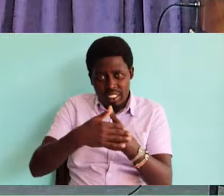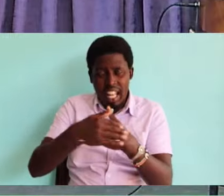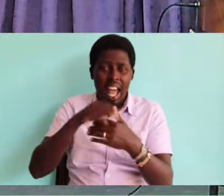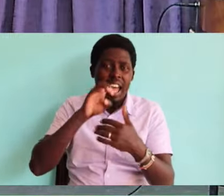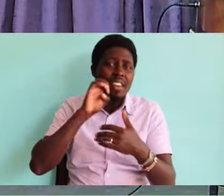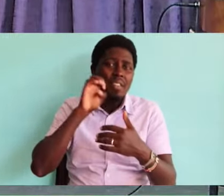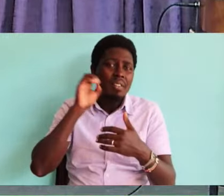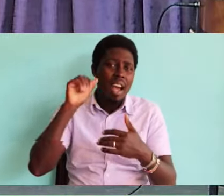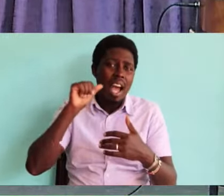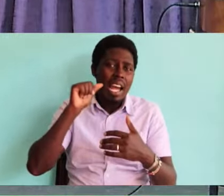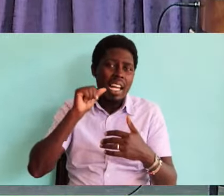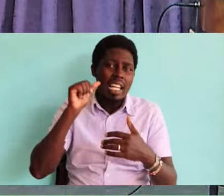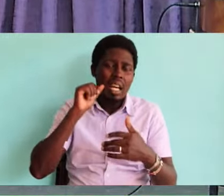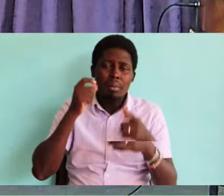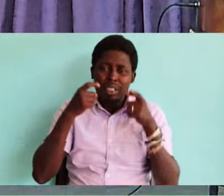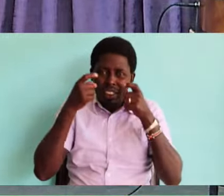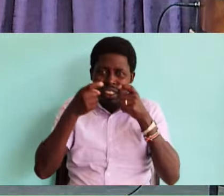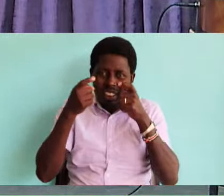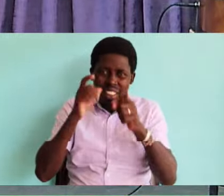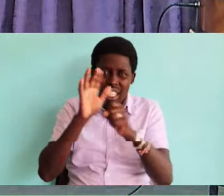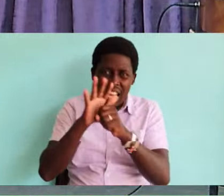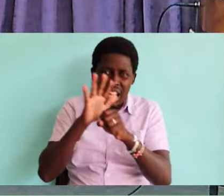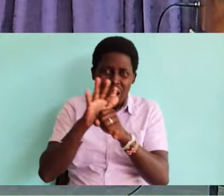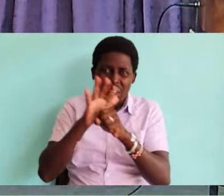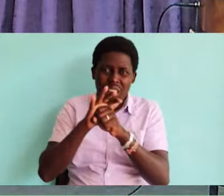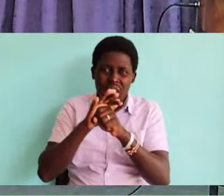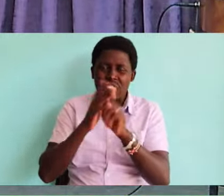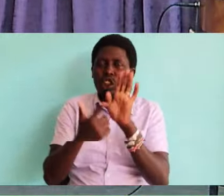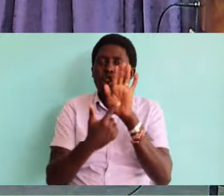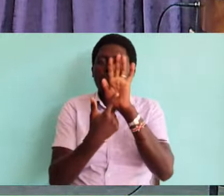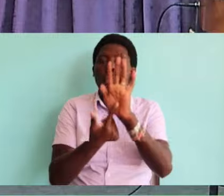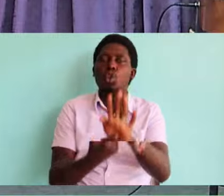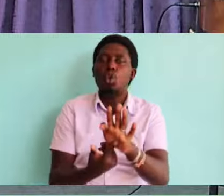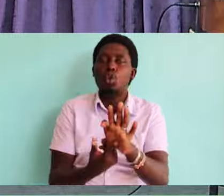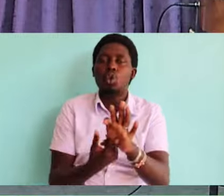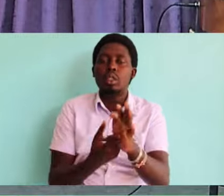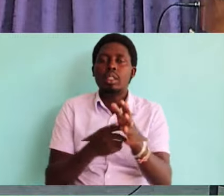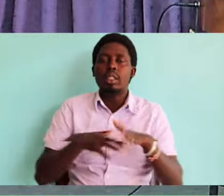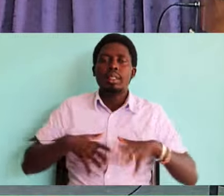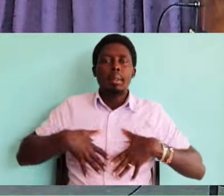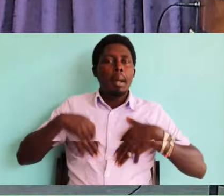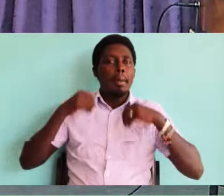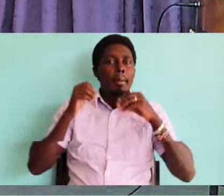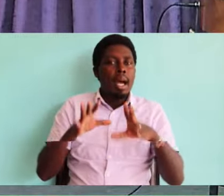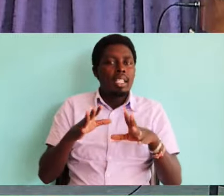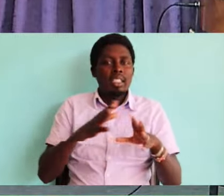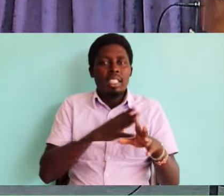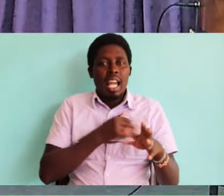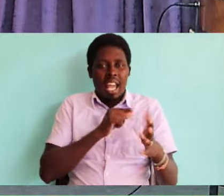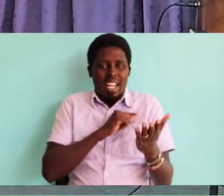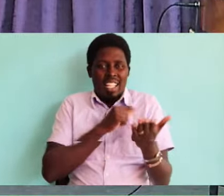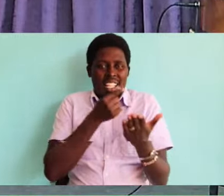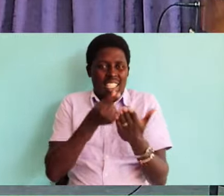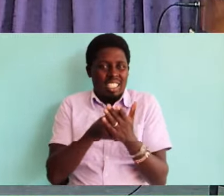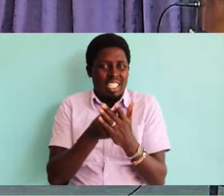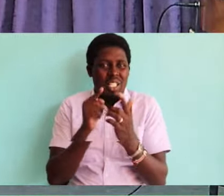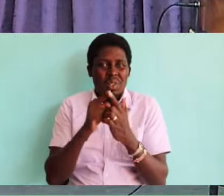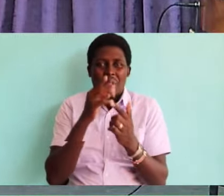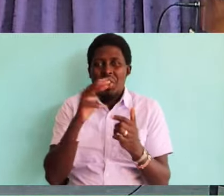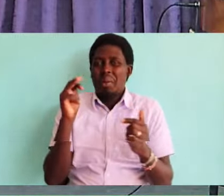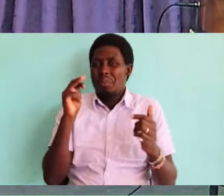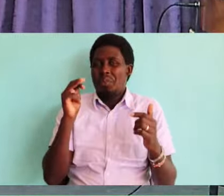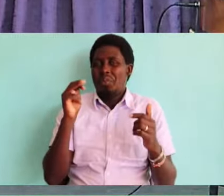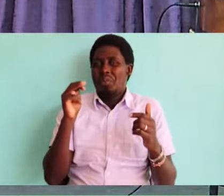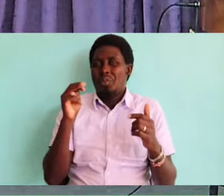sinned against him, he's still showing them his mercy and is gracious to them. Yes,